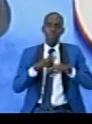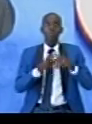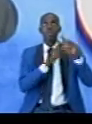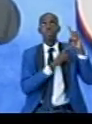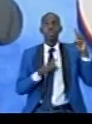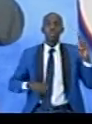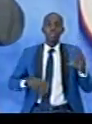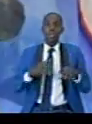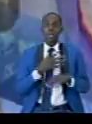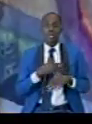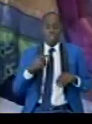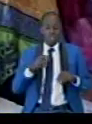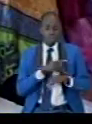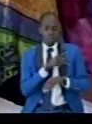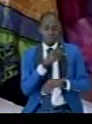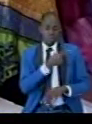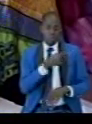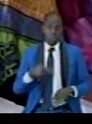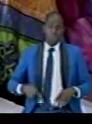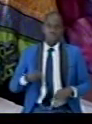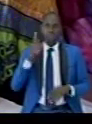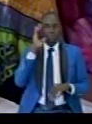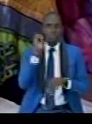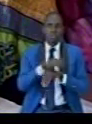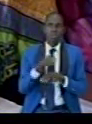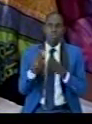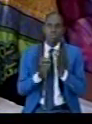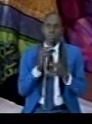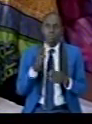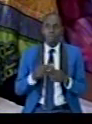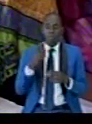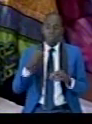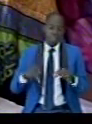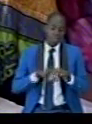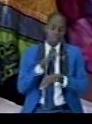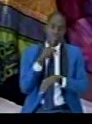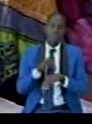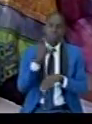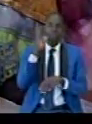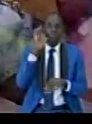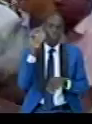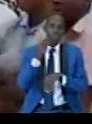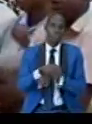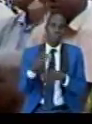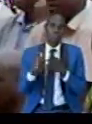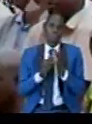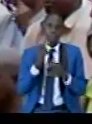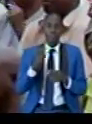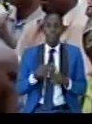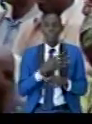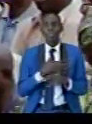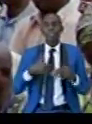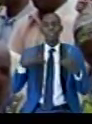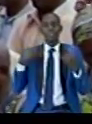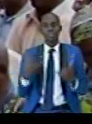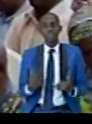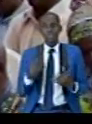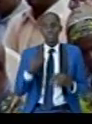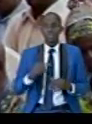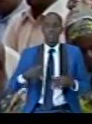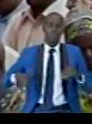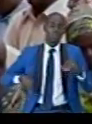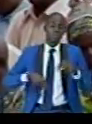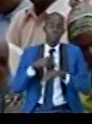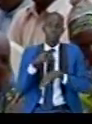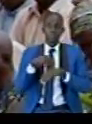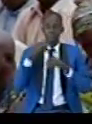you overcome. Yeah. The principality, the principal you overcome. And now the